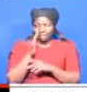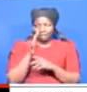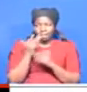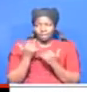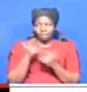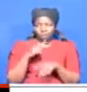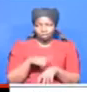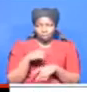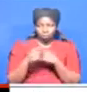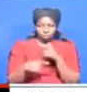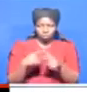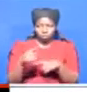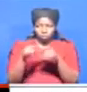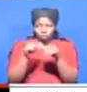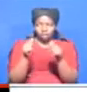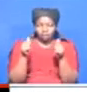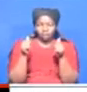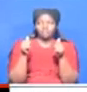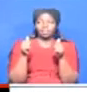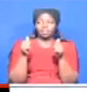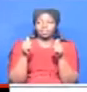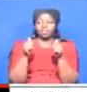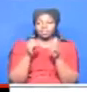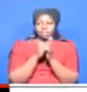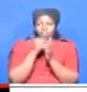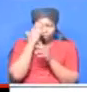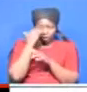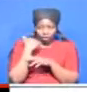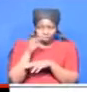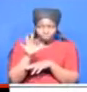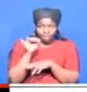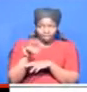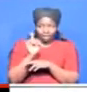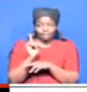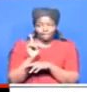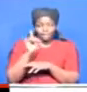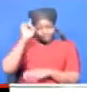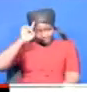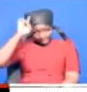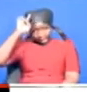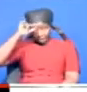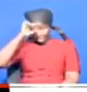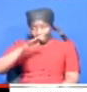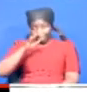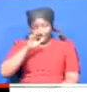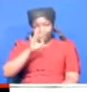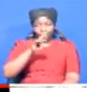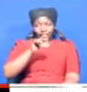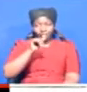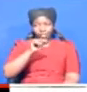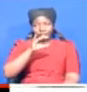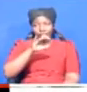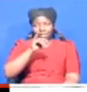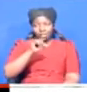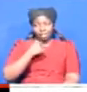vizuri, ndio sasa tumepick yeye. Elsewhere, Nyandarua Governor Francis Kimemi has been cleared by the